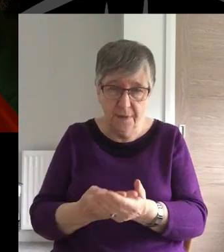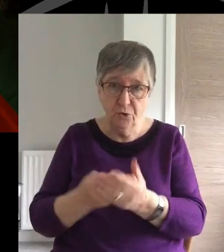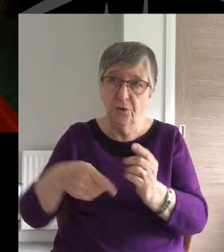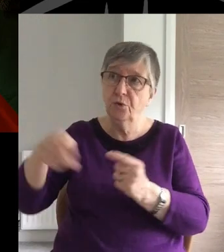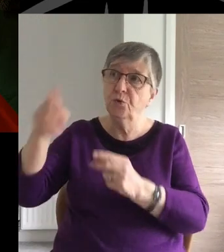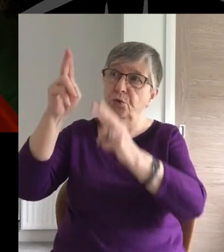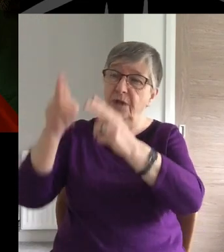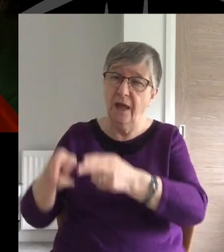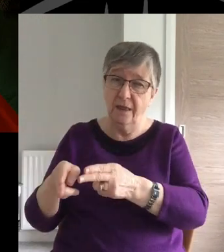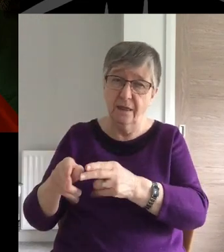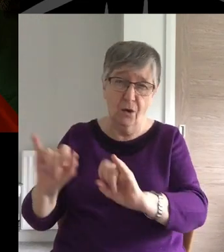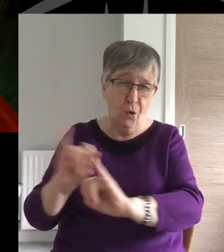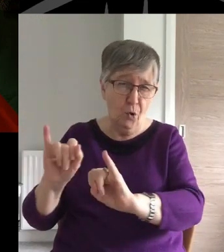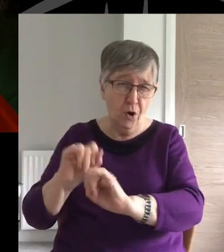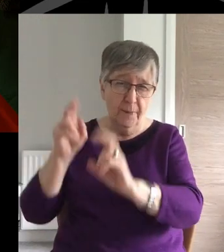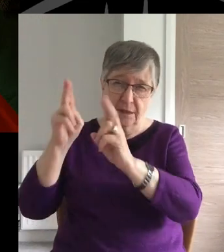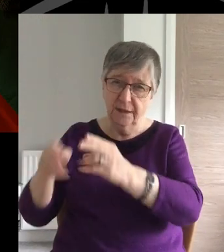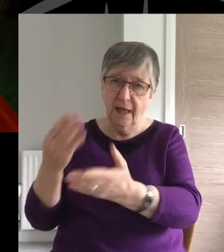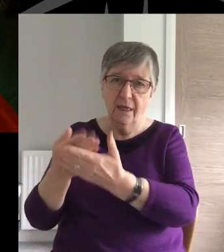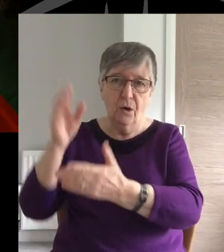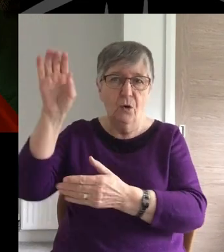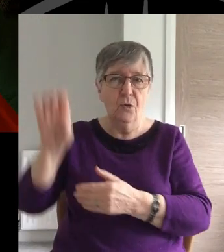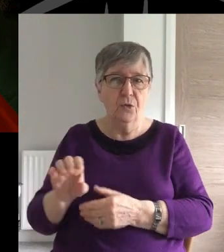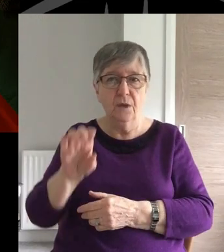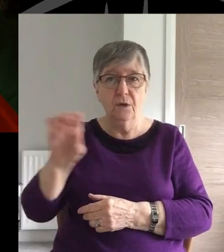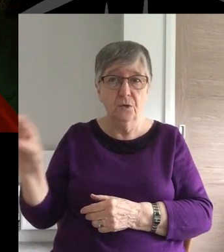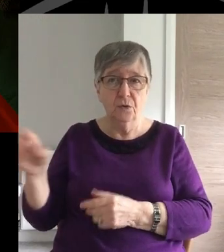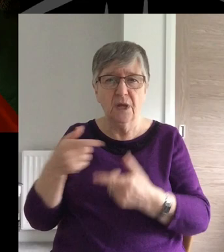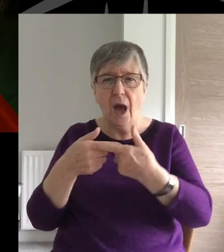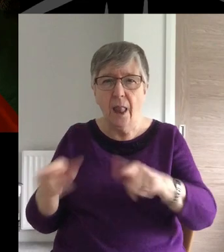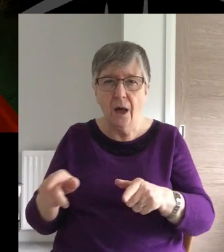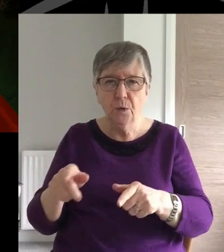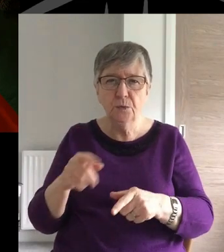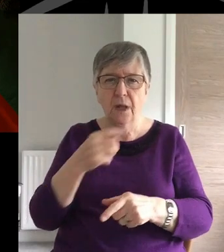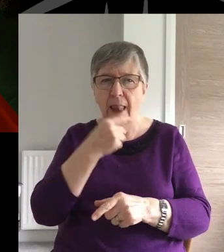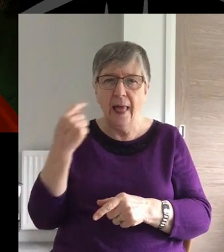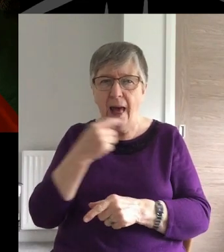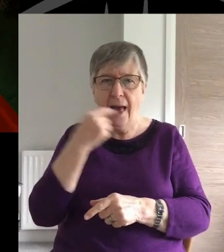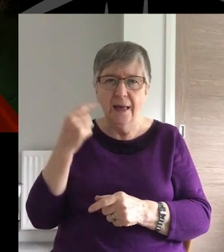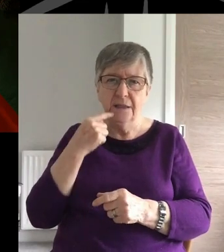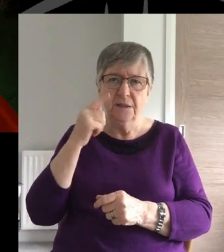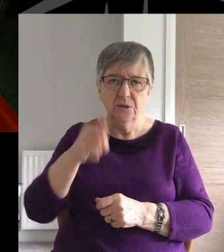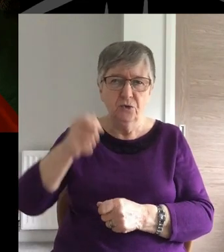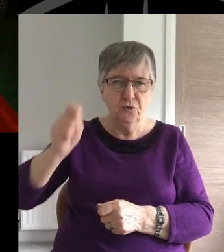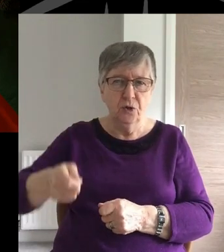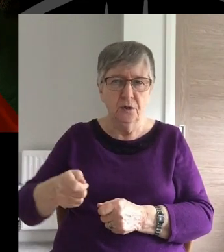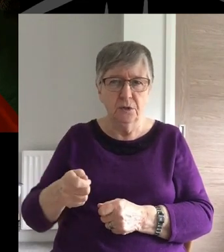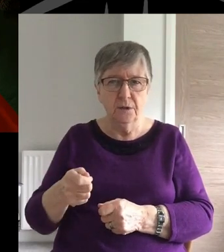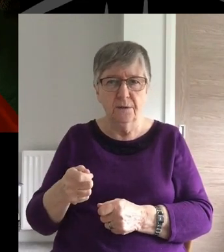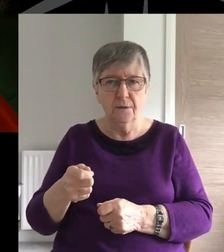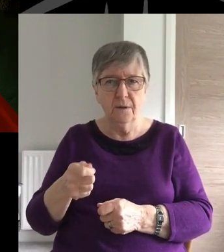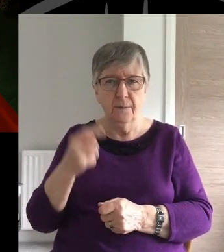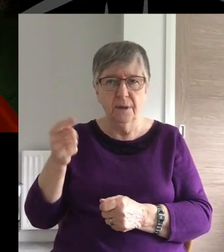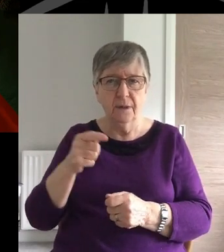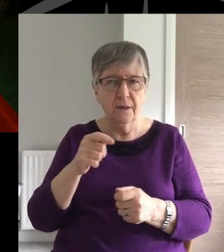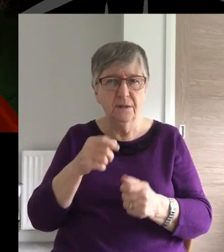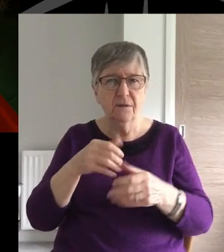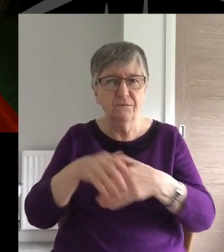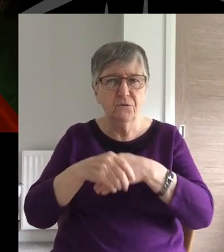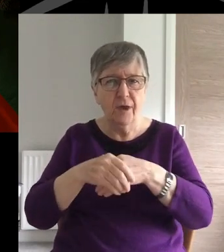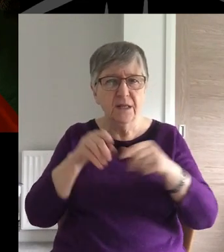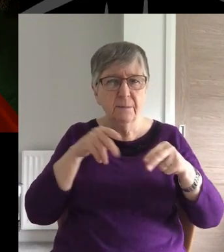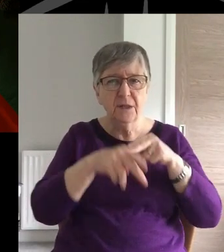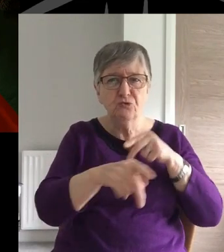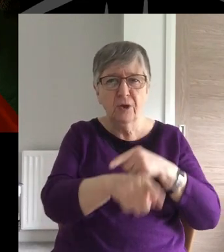to death, even death on a cross. He allowed false charges to be made against him. He allowed betrayal by one